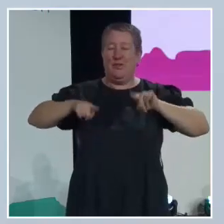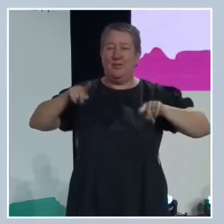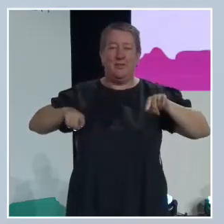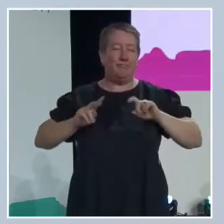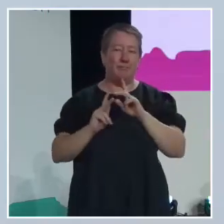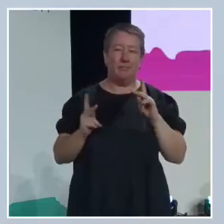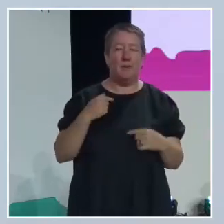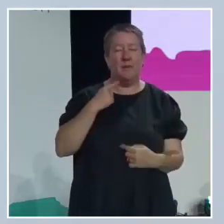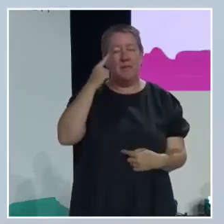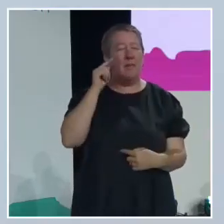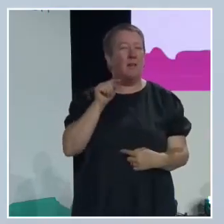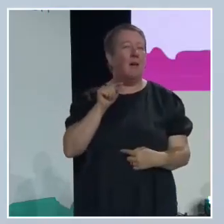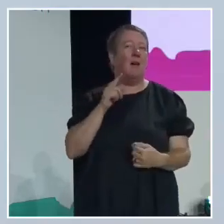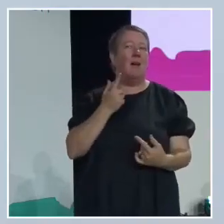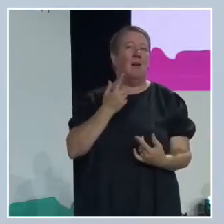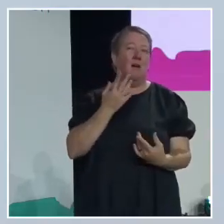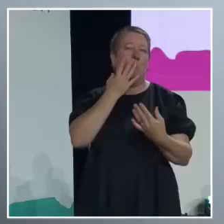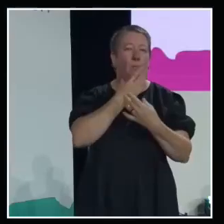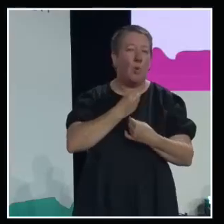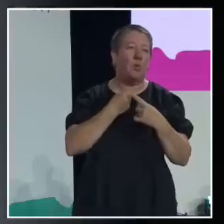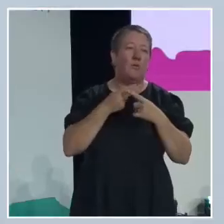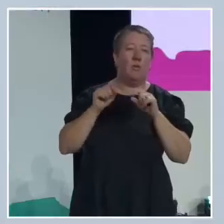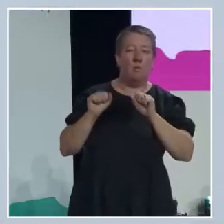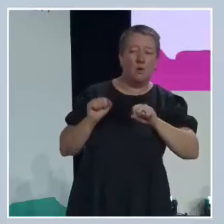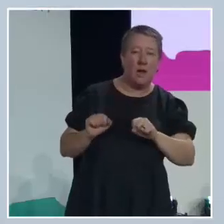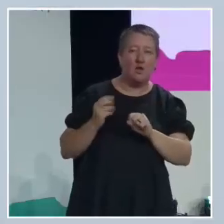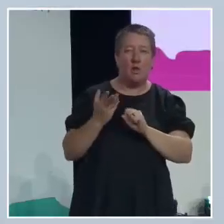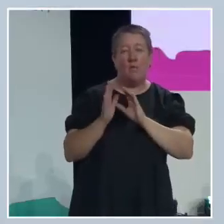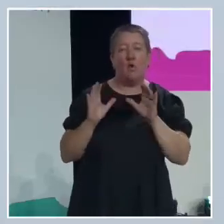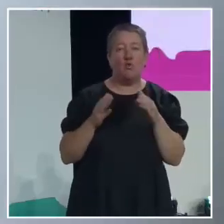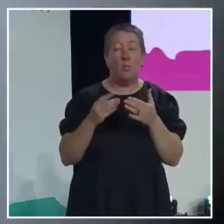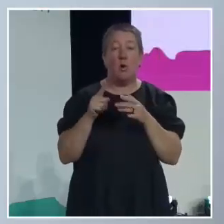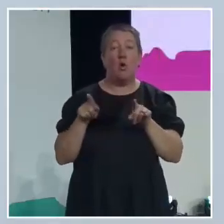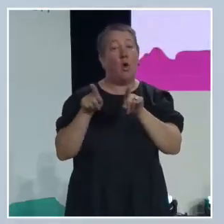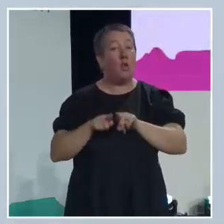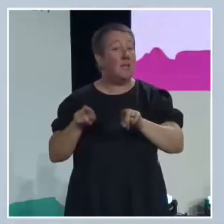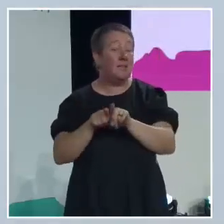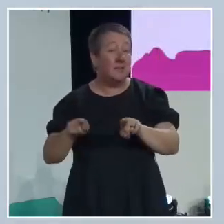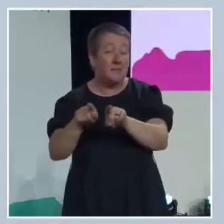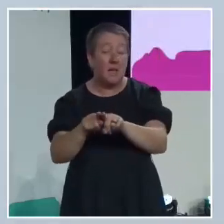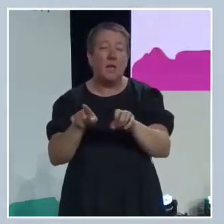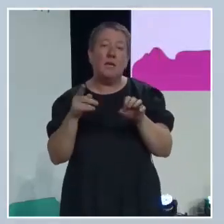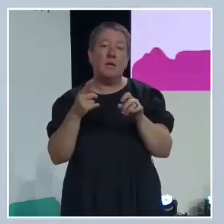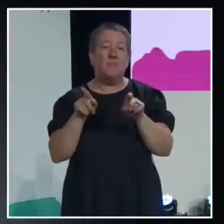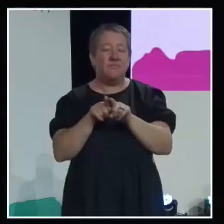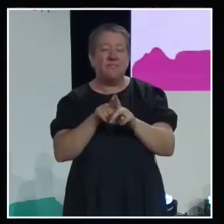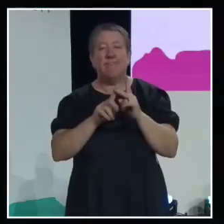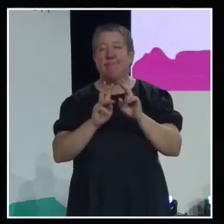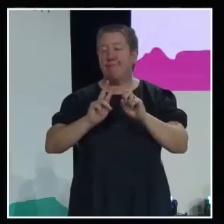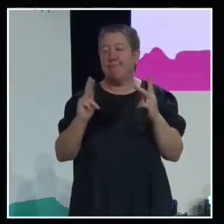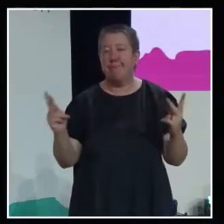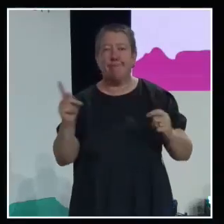the beauty and the potential of this group. Its consistency as well as its various